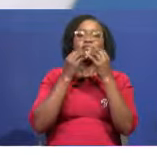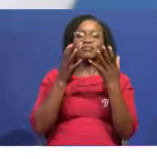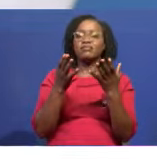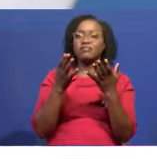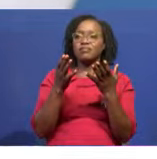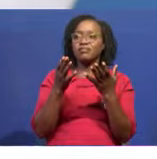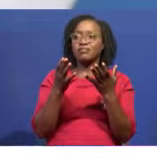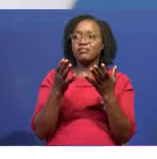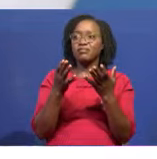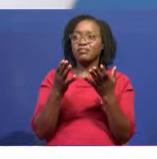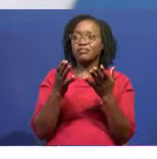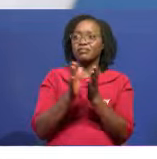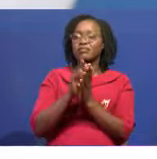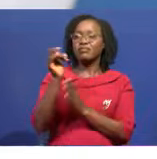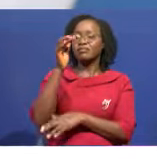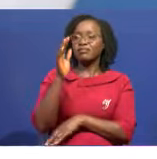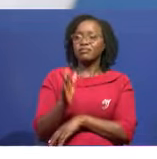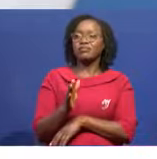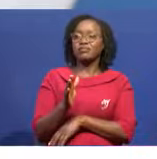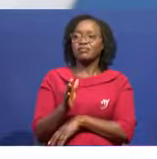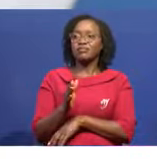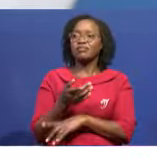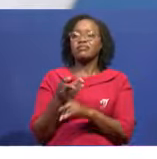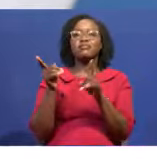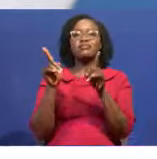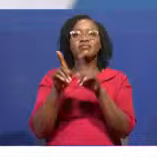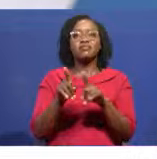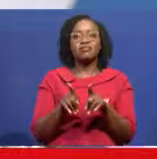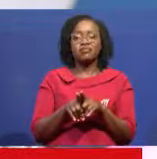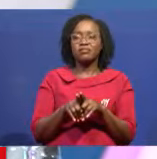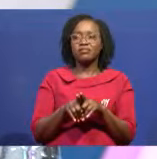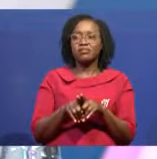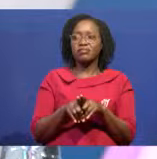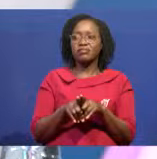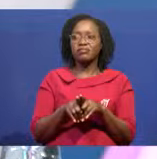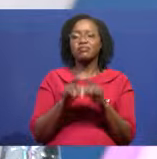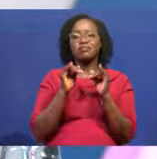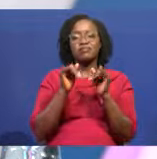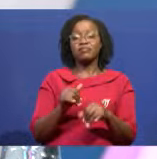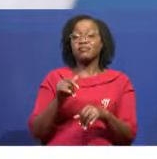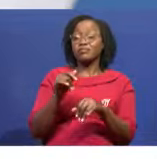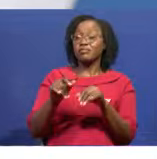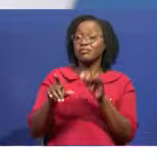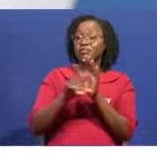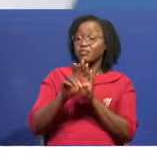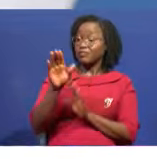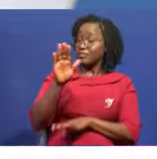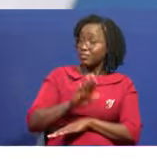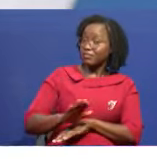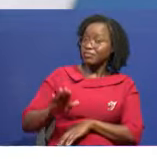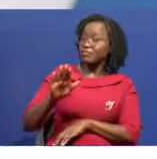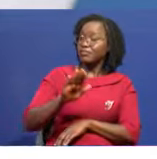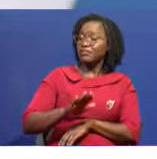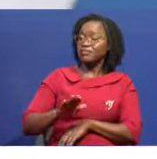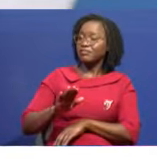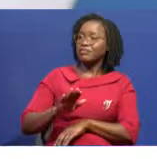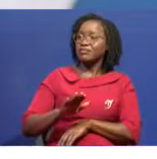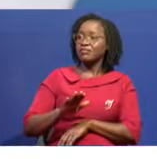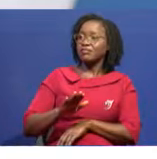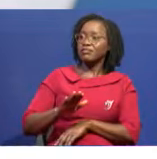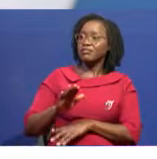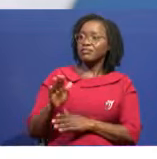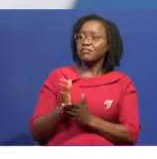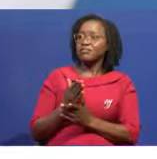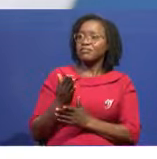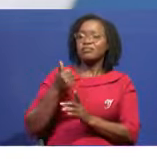to be released to the Kenyan people. But also because it's also a new area of law, I must say, because I've also noticed